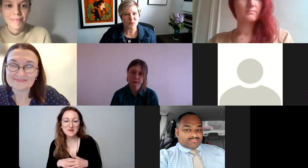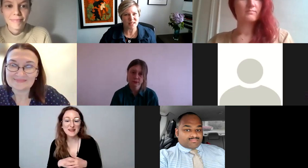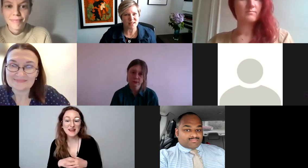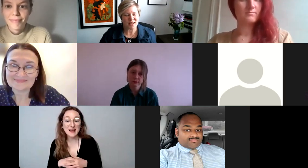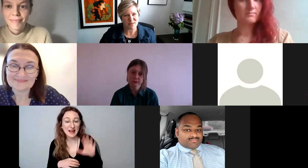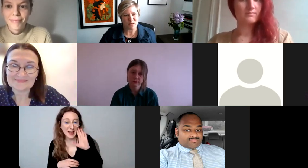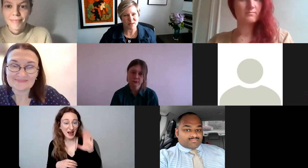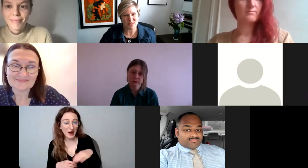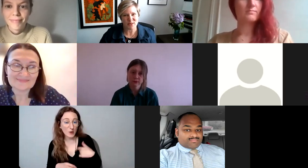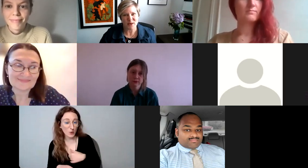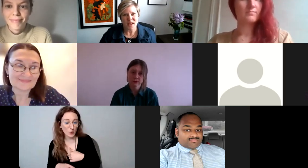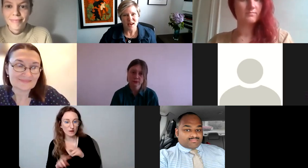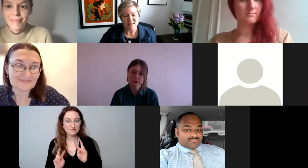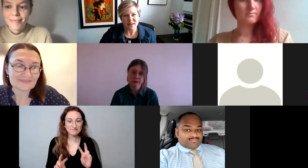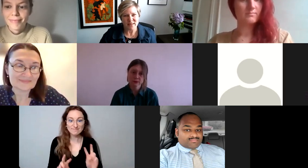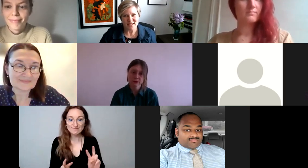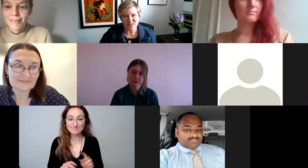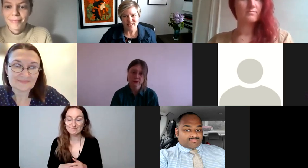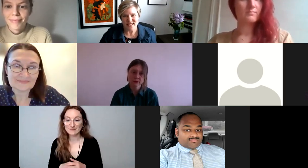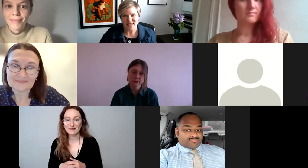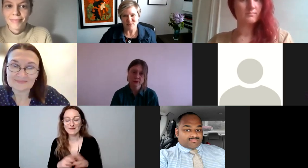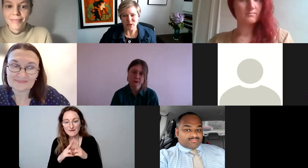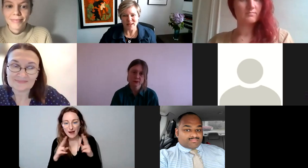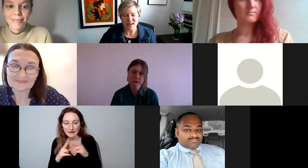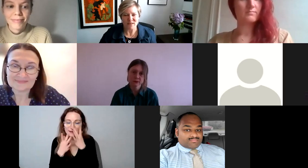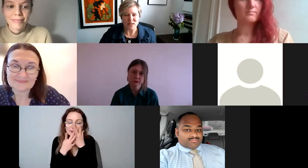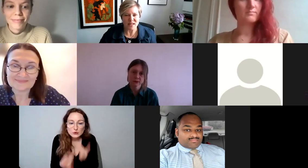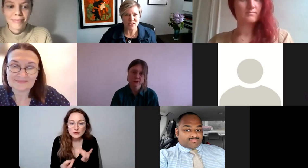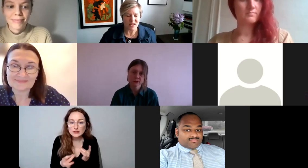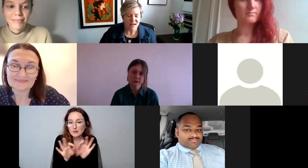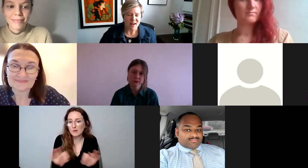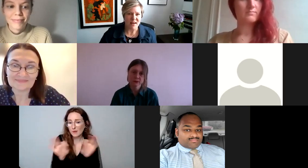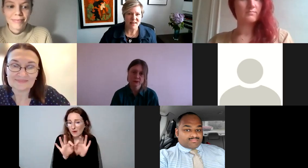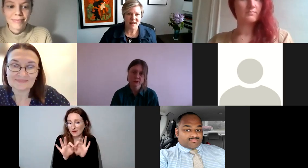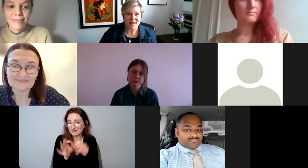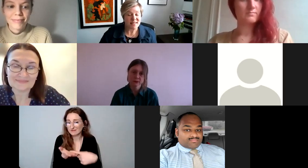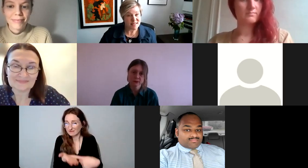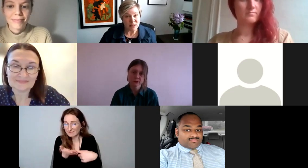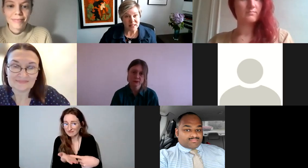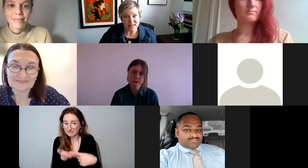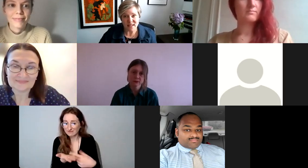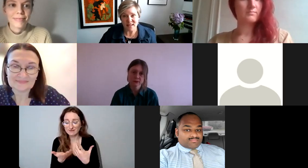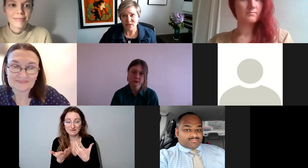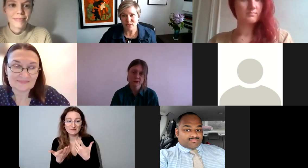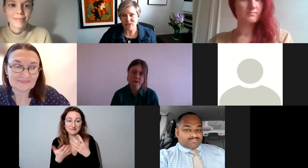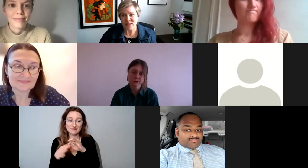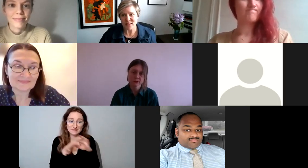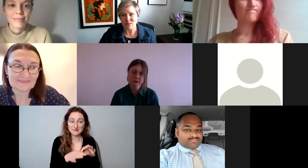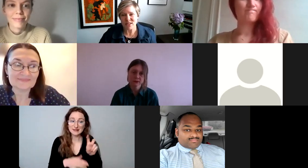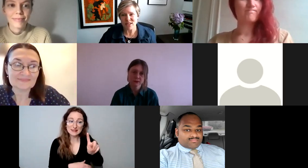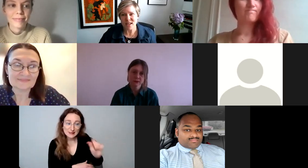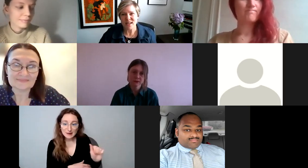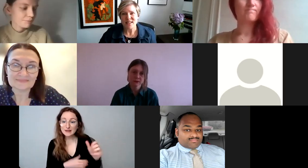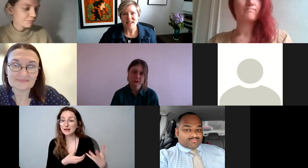we're all really looking forward to a very interesting and important conversation on disability and inclusion